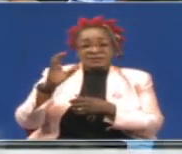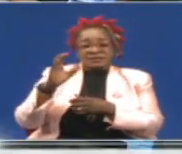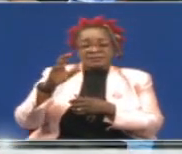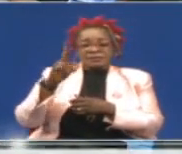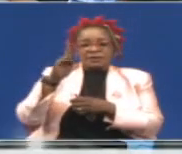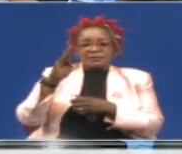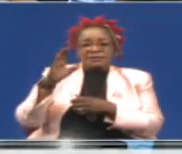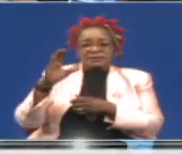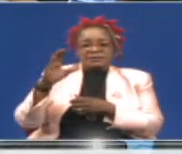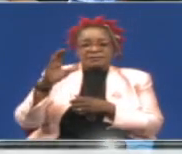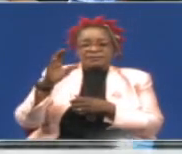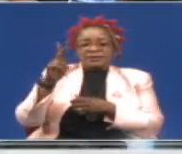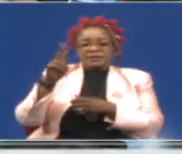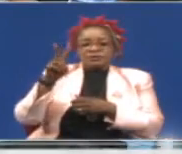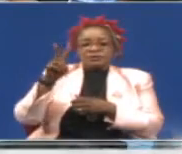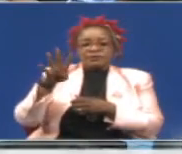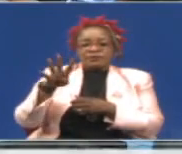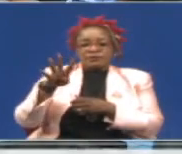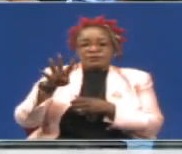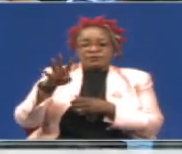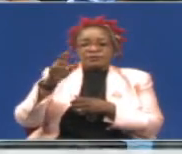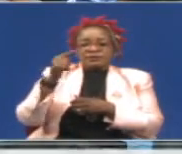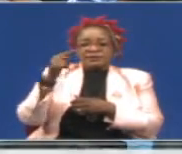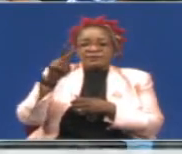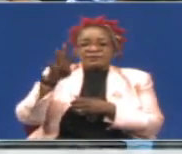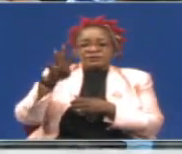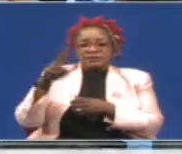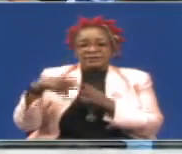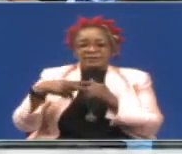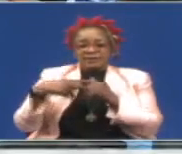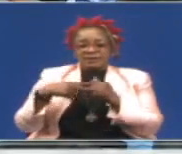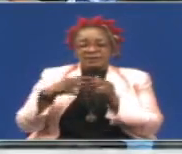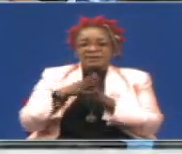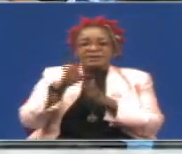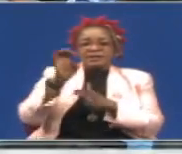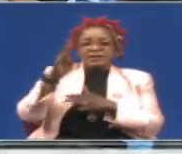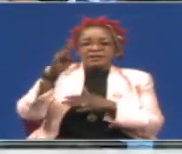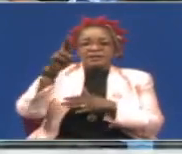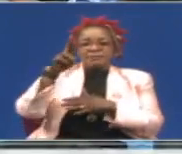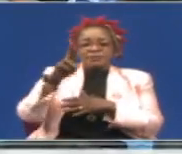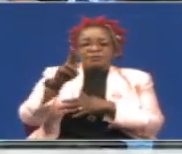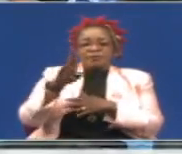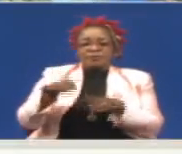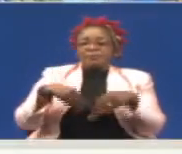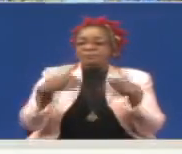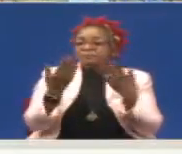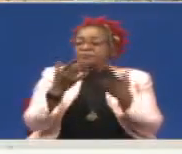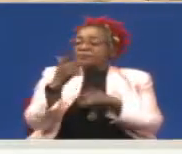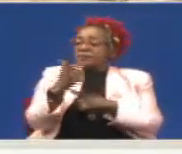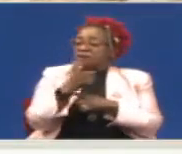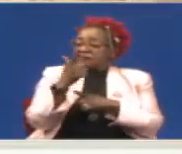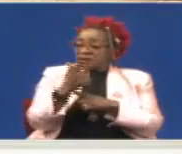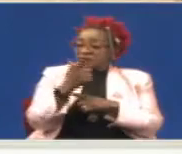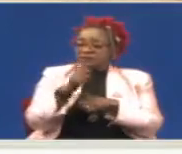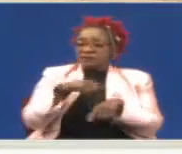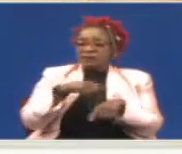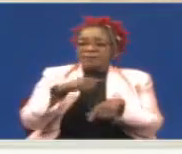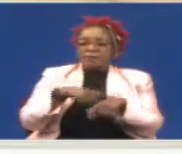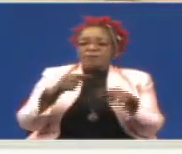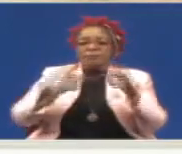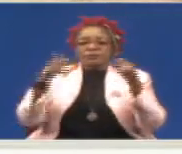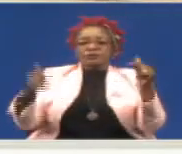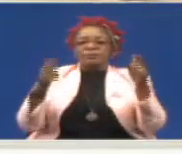KBC, K24, TV47, and Ibru TV, for providing live coverage during